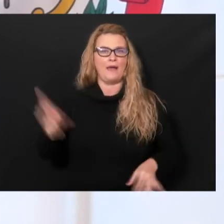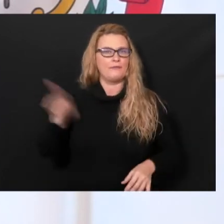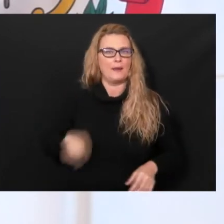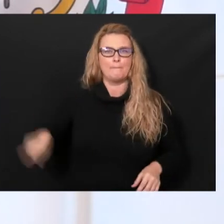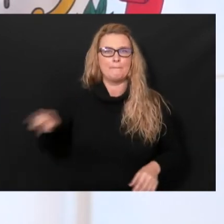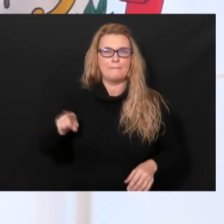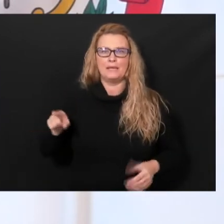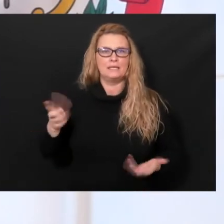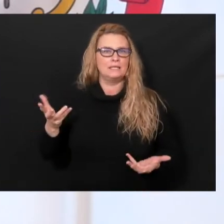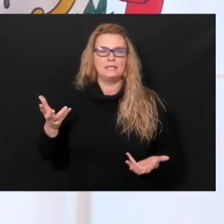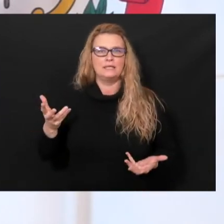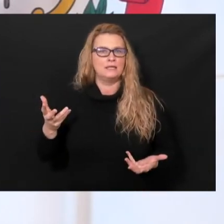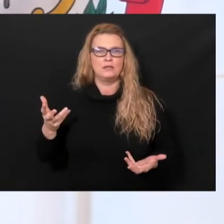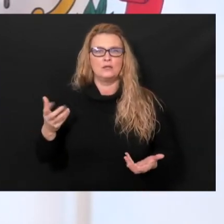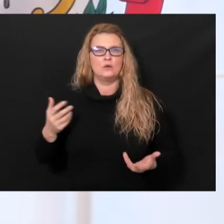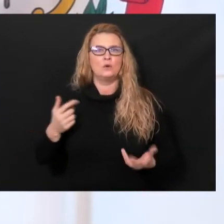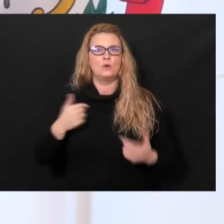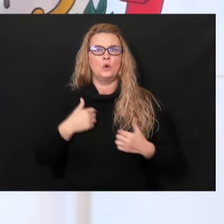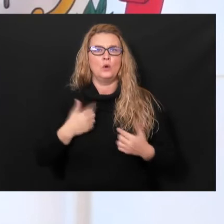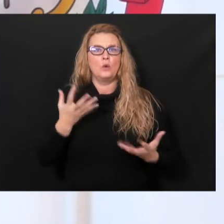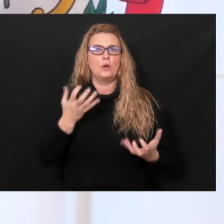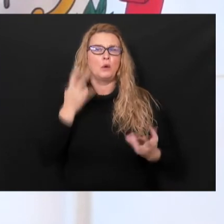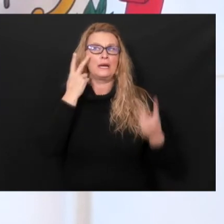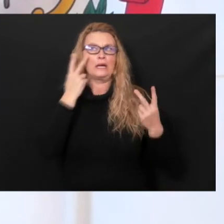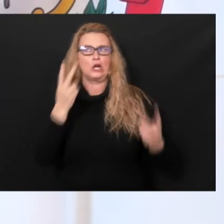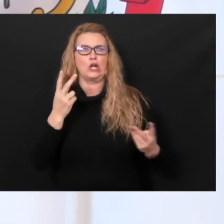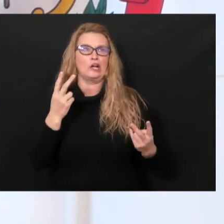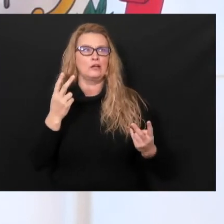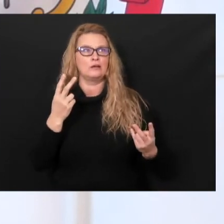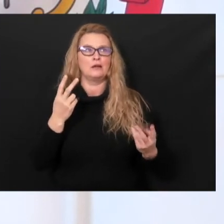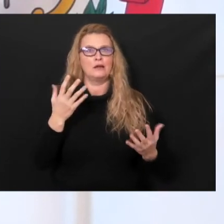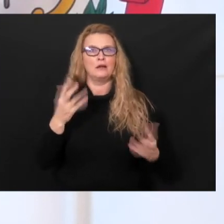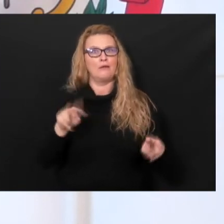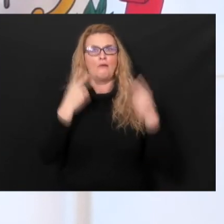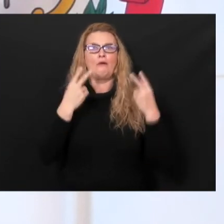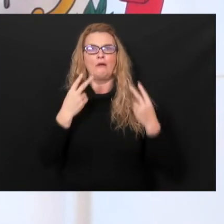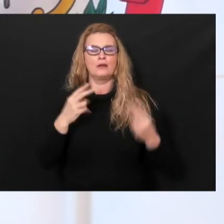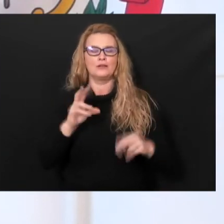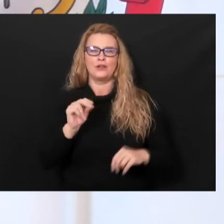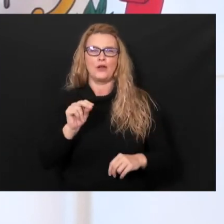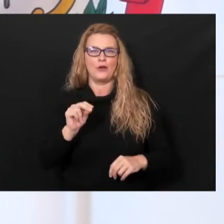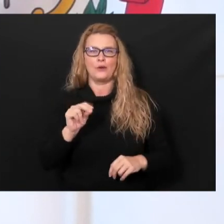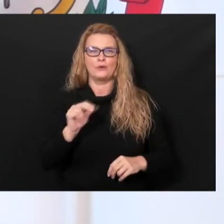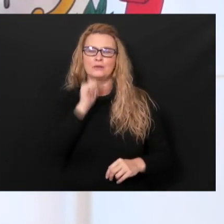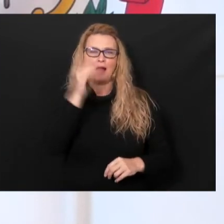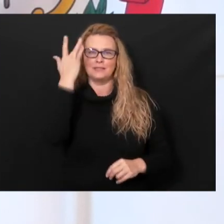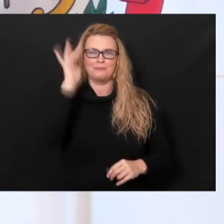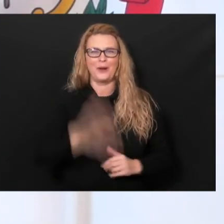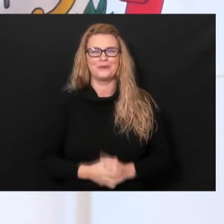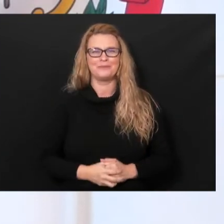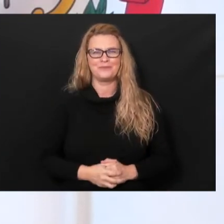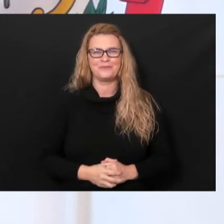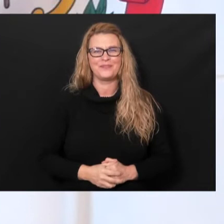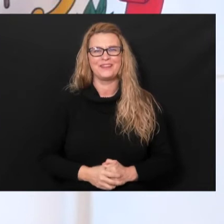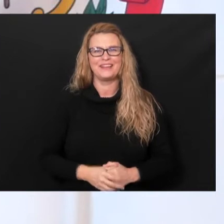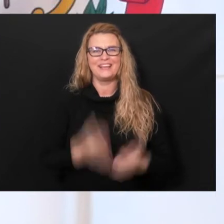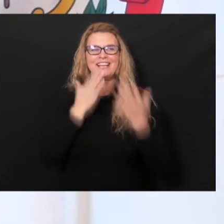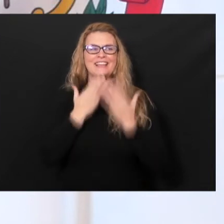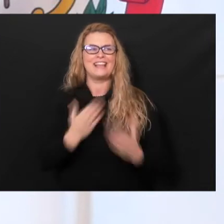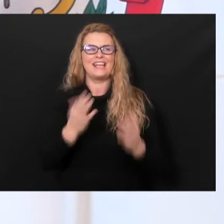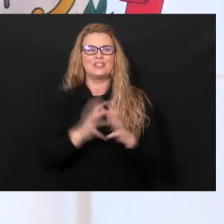legs off and everything to just try to look noble, boy, that's really smart. No, I don't think that's very smart. Thank you so